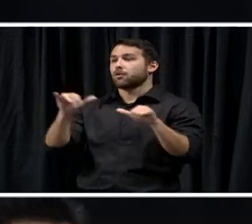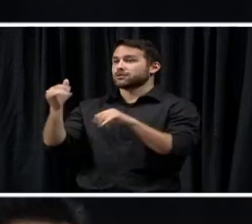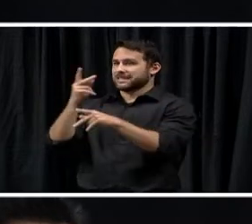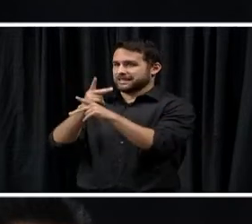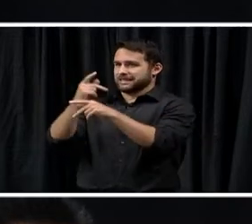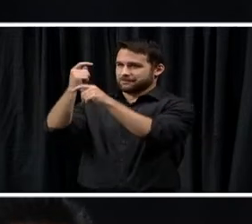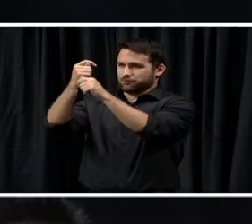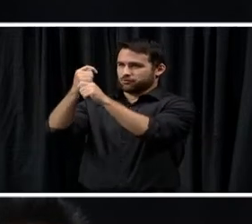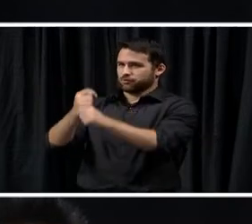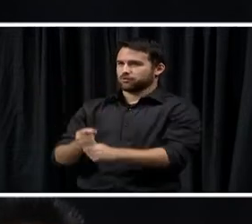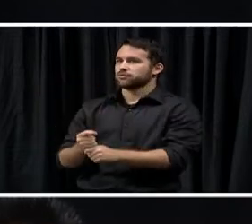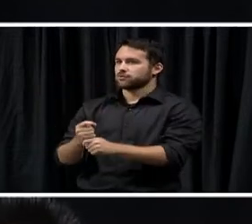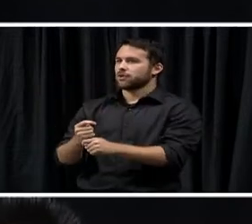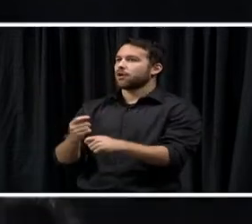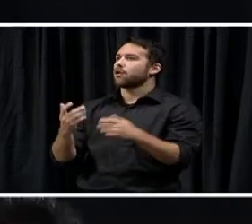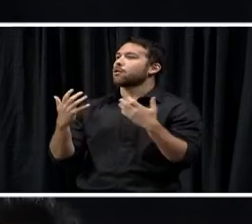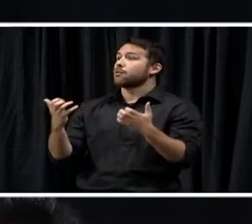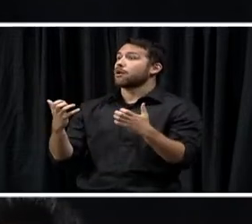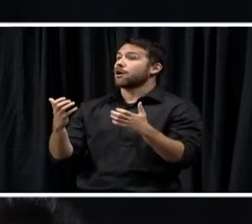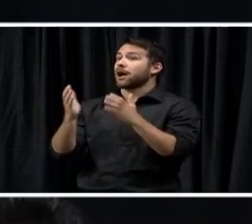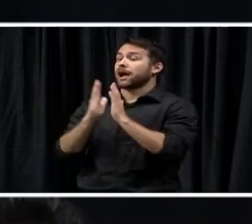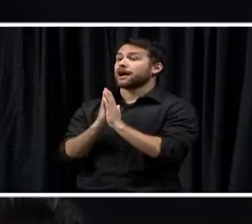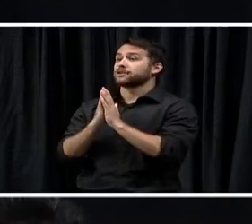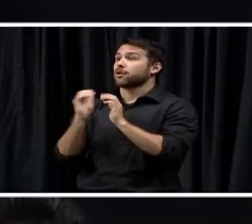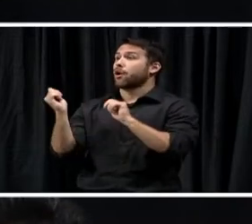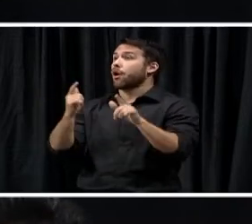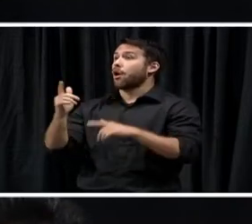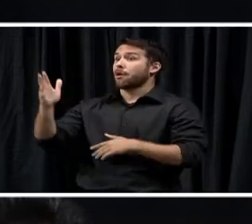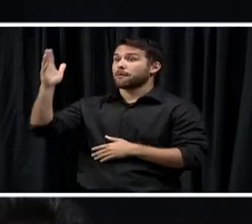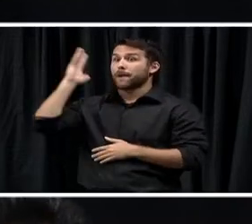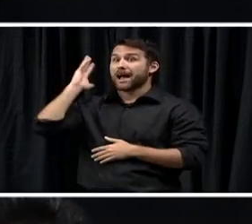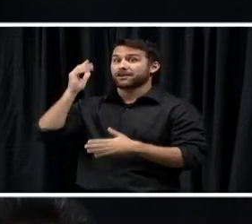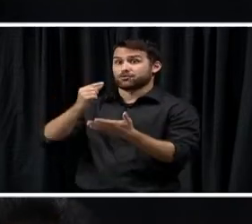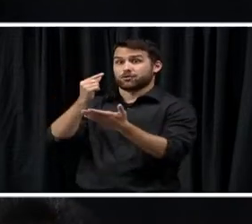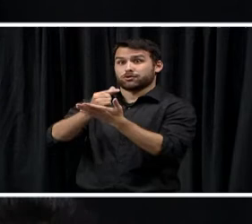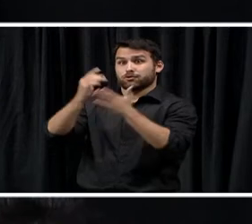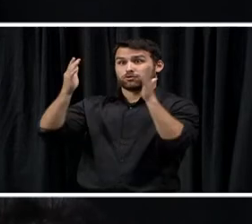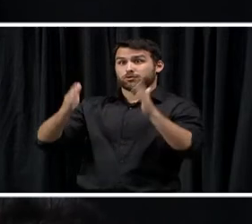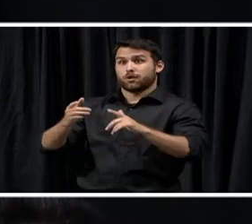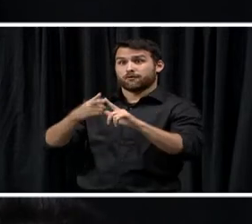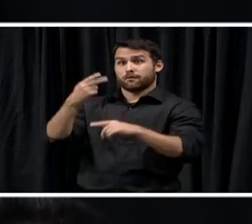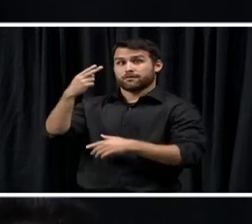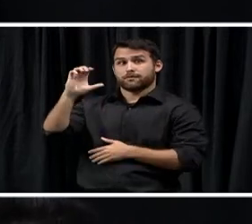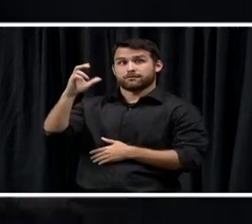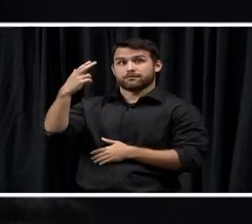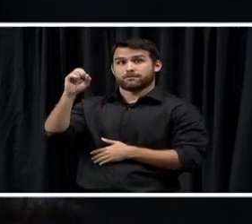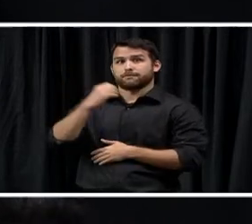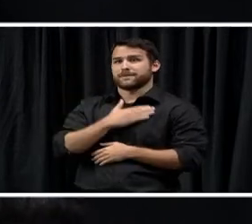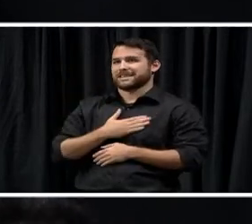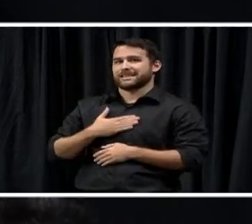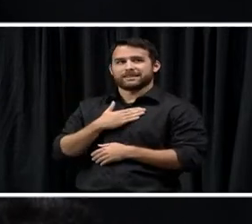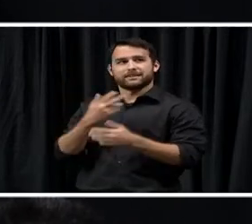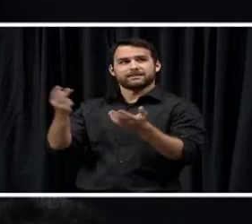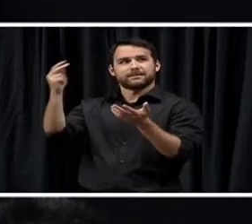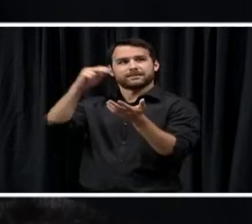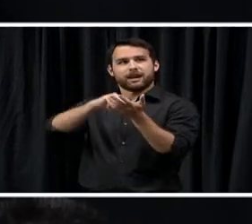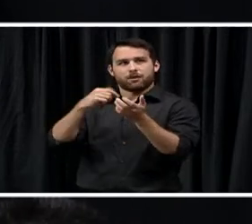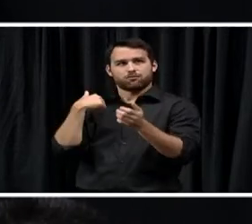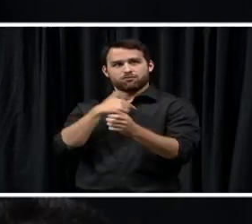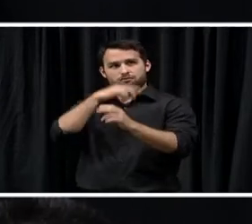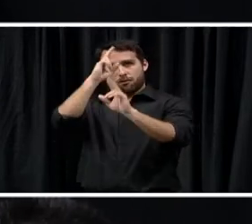tradition, I would like to ask all past graduates of Henry Clay High School to please stand and be